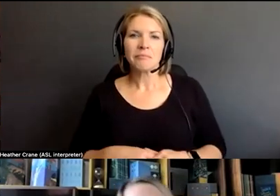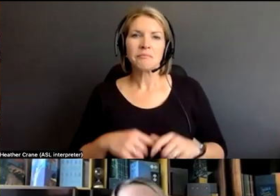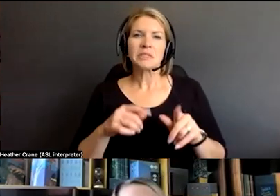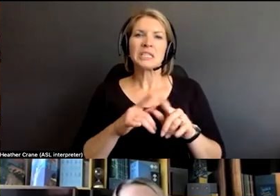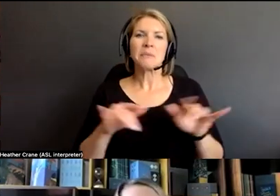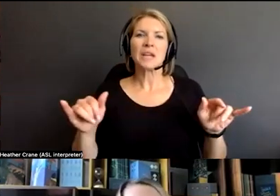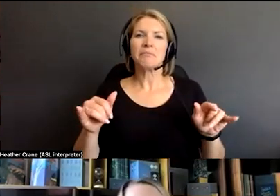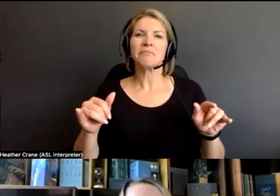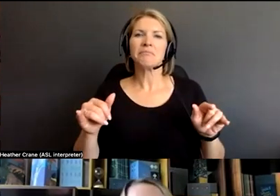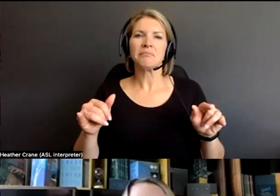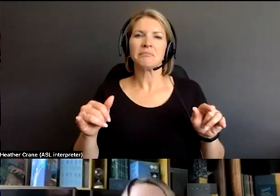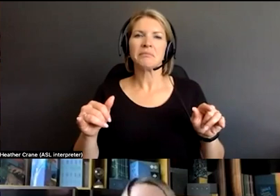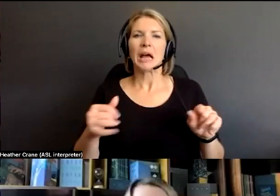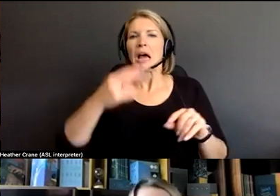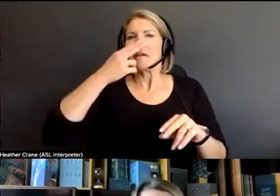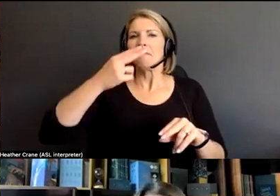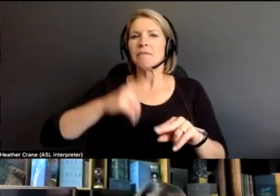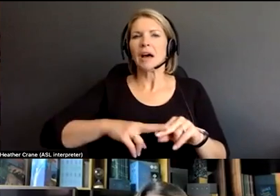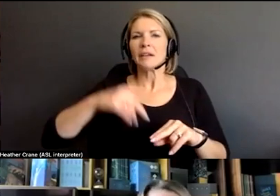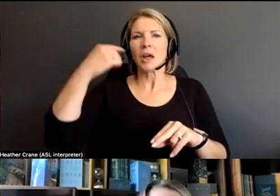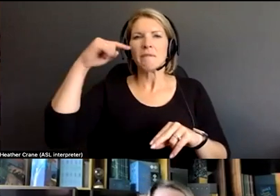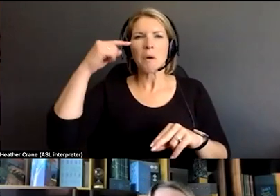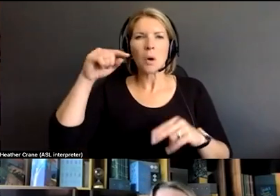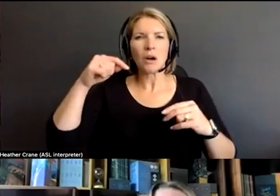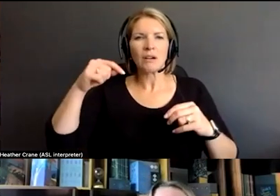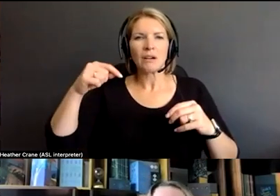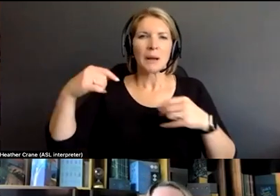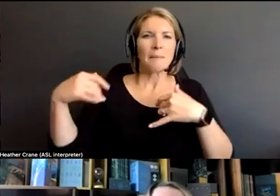anyways, from a design point of view. Small real estate.